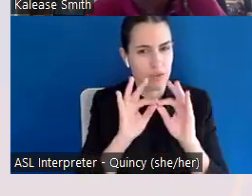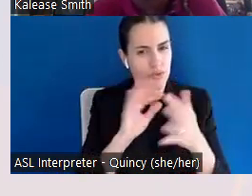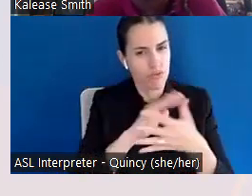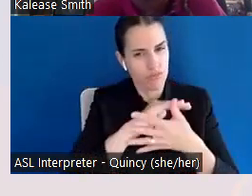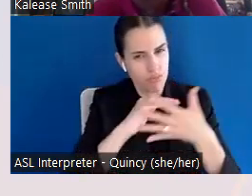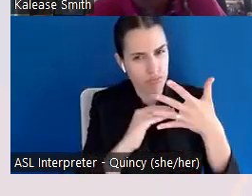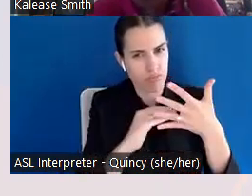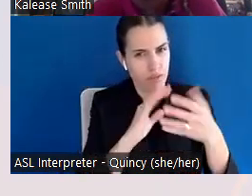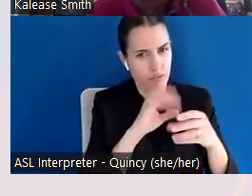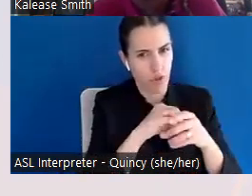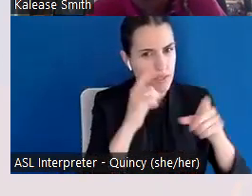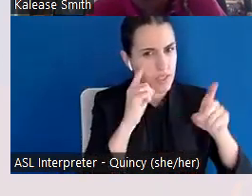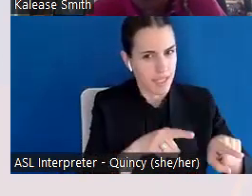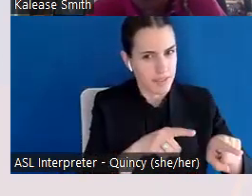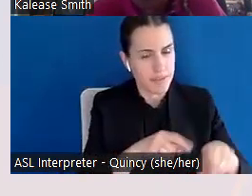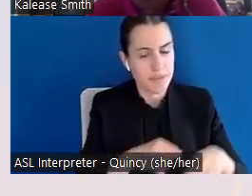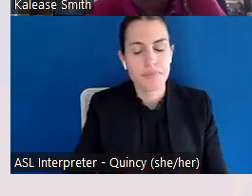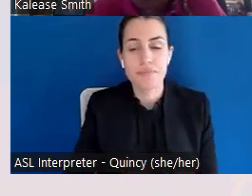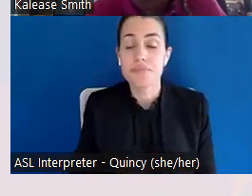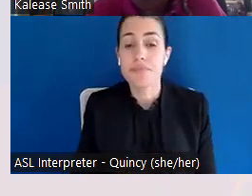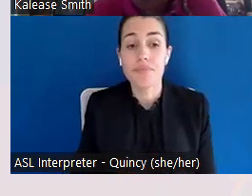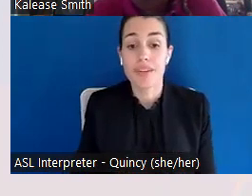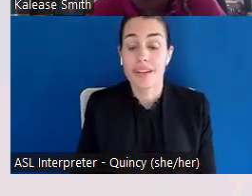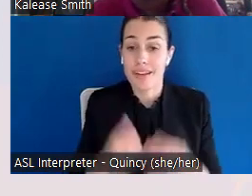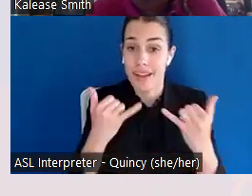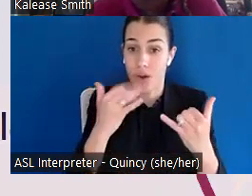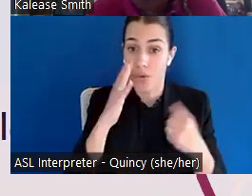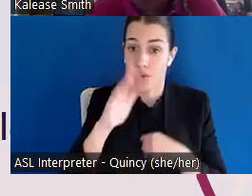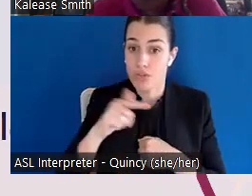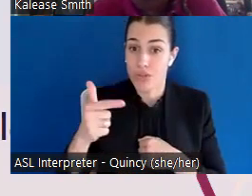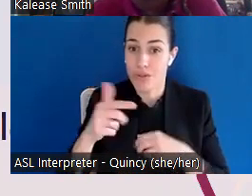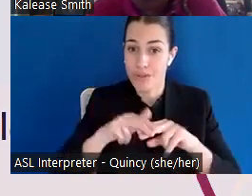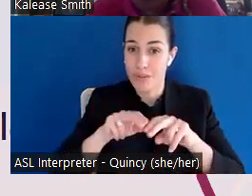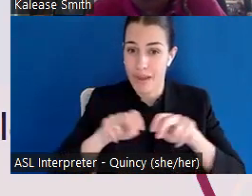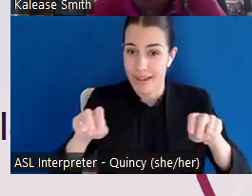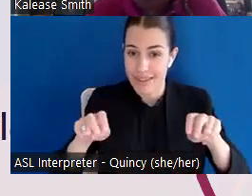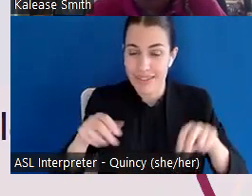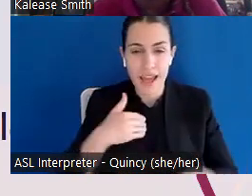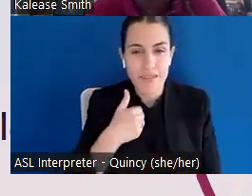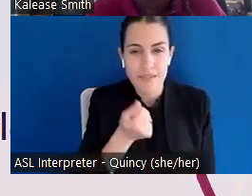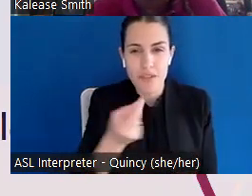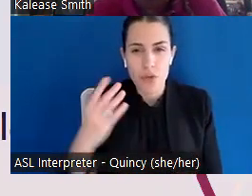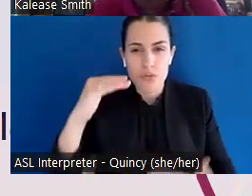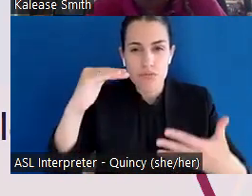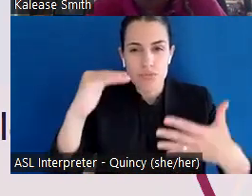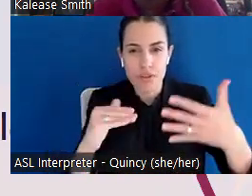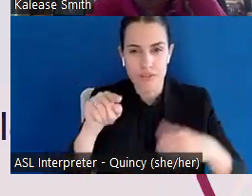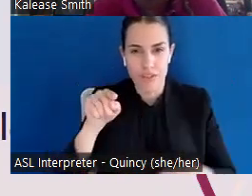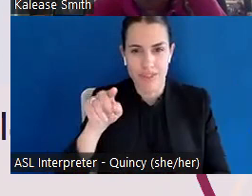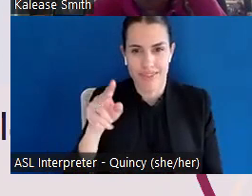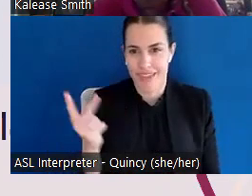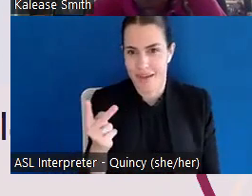consent. At this time, I'm going to turn it over to our panelists. We have a couple of questions here for them to answer. So